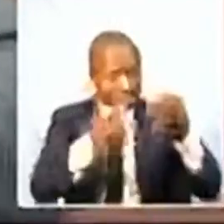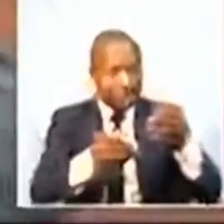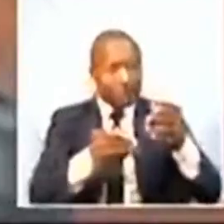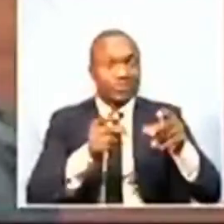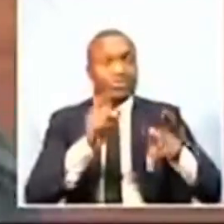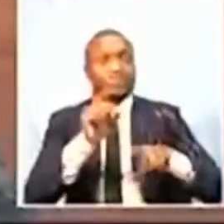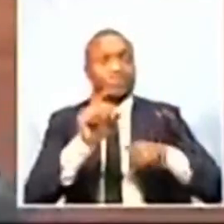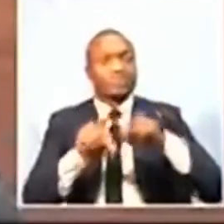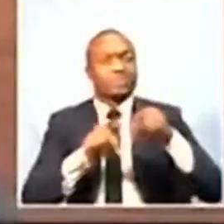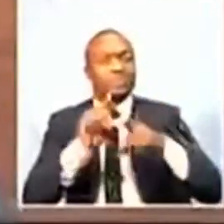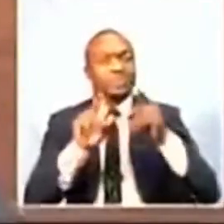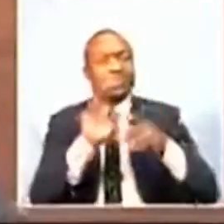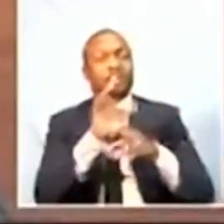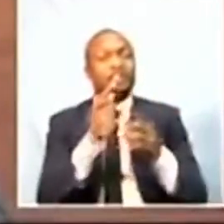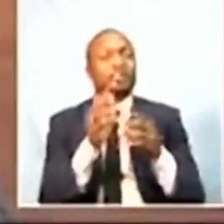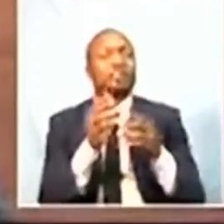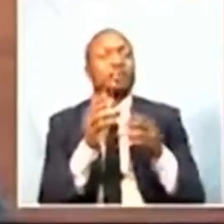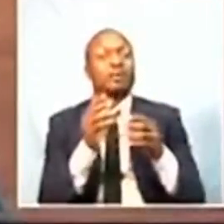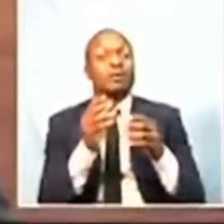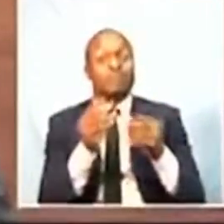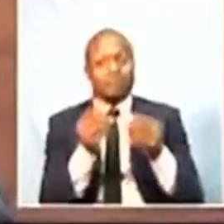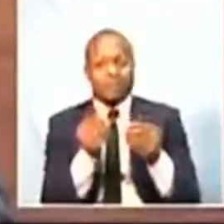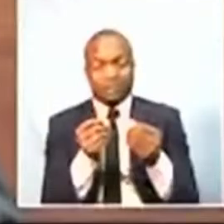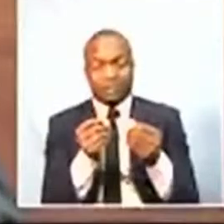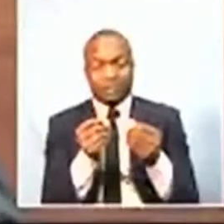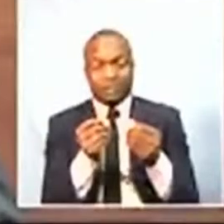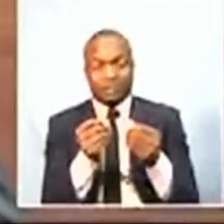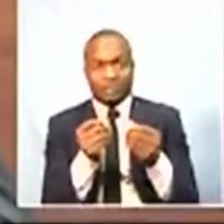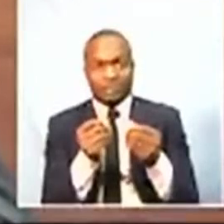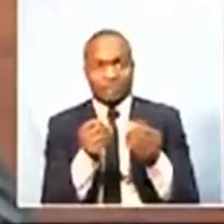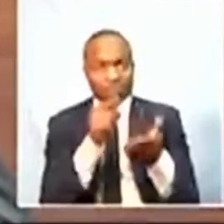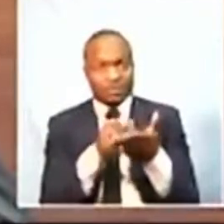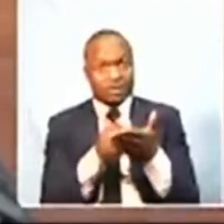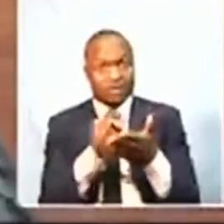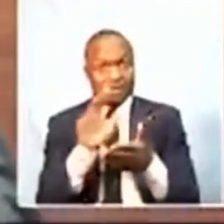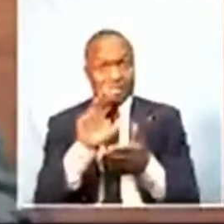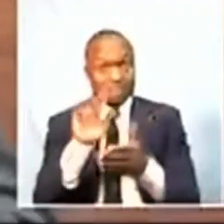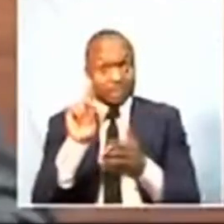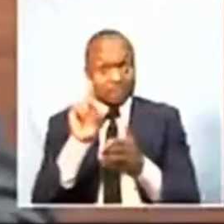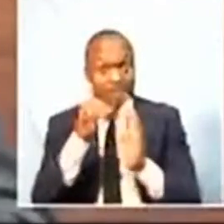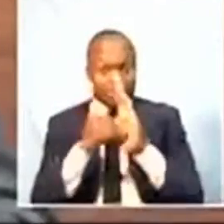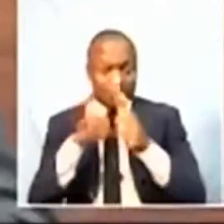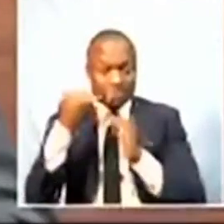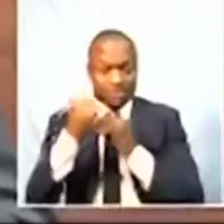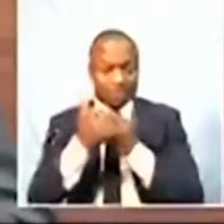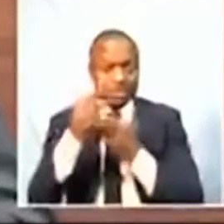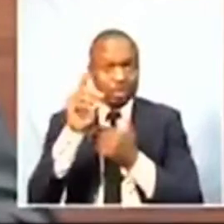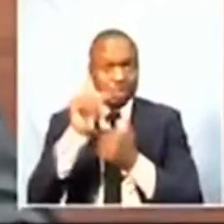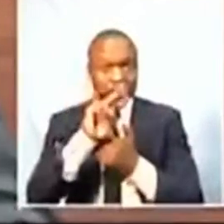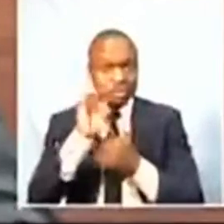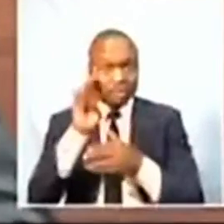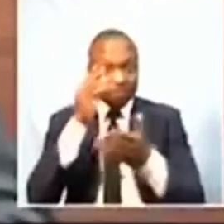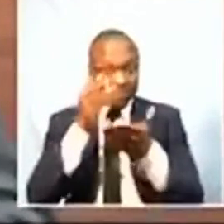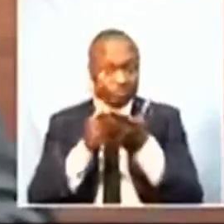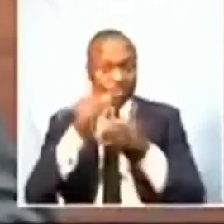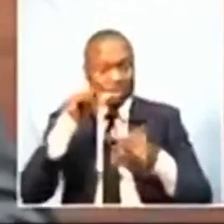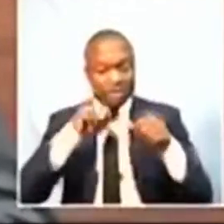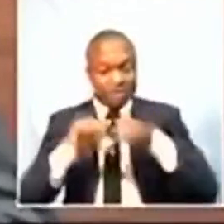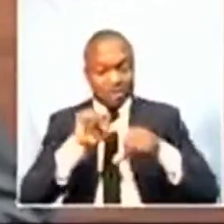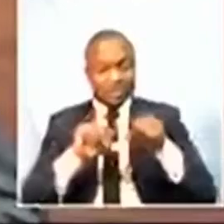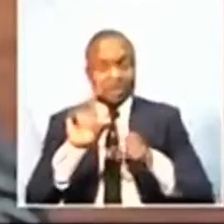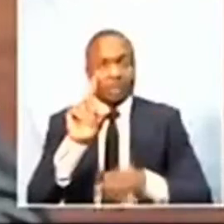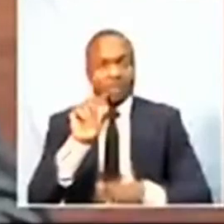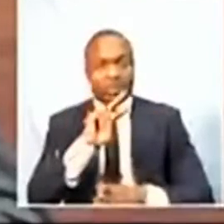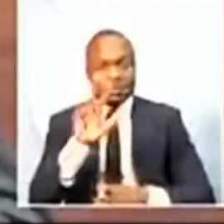the monies. If you look at when you engaged them, this was 31st July 2024. But this audit is for